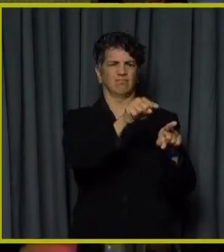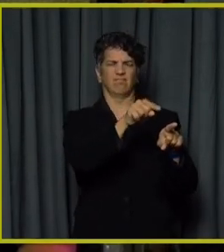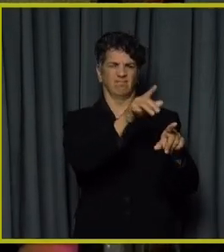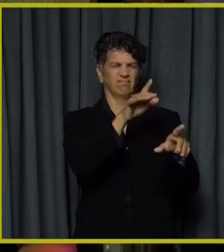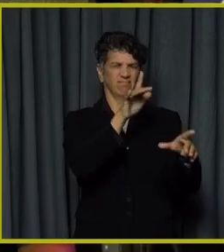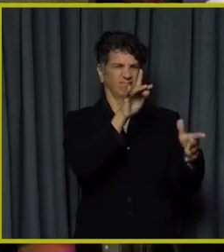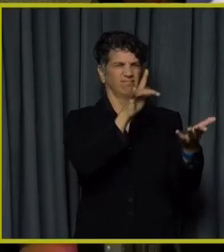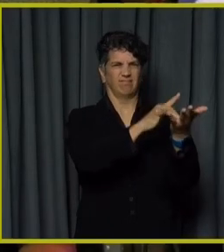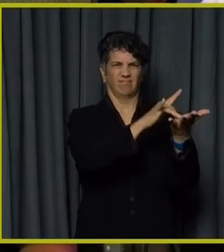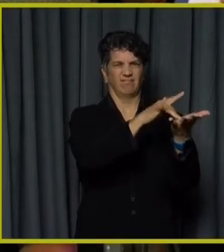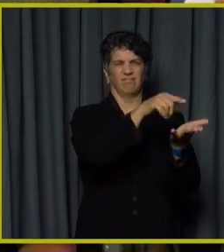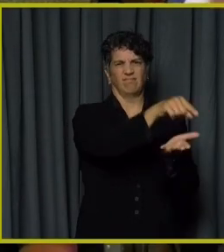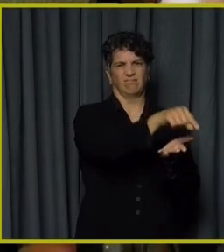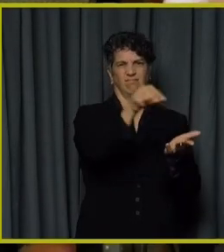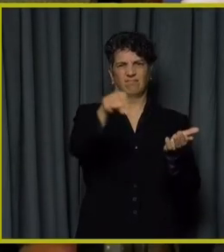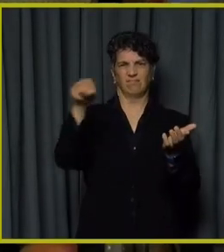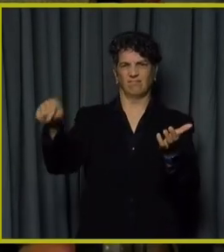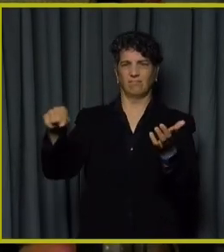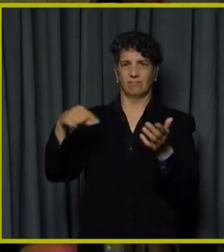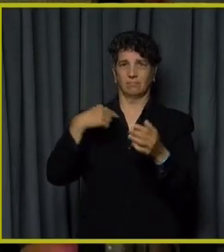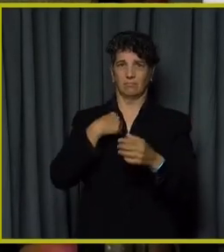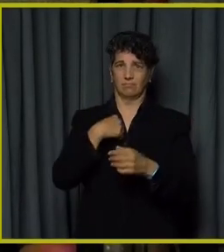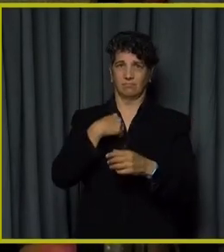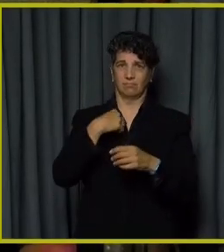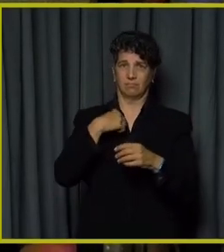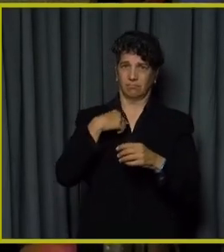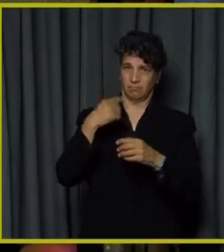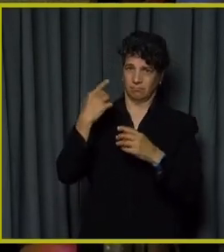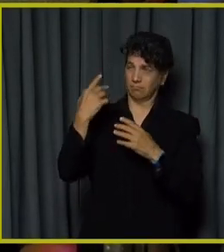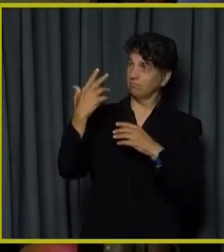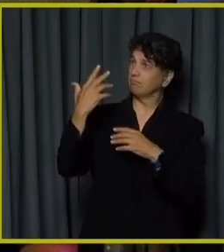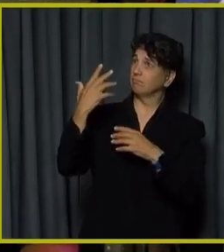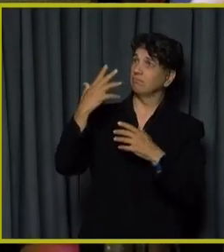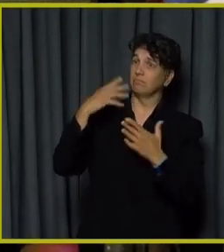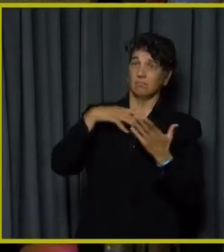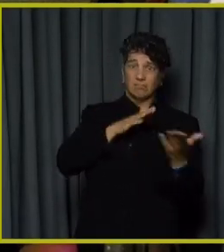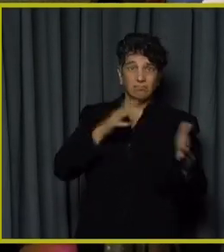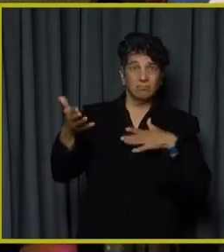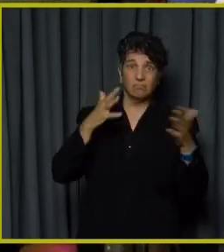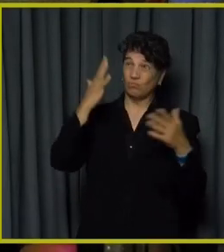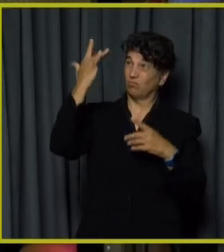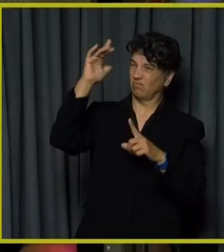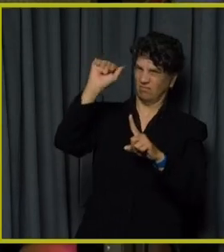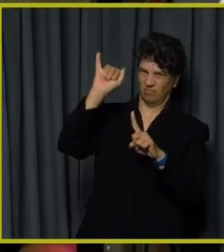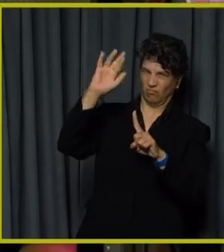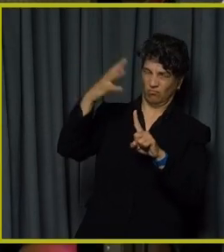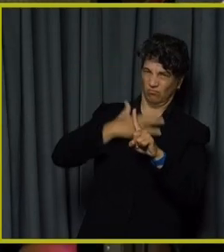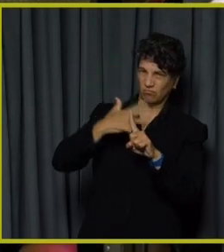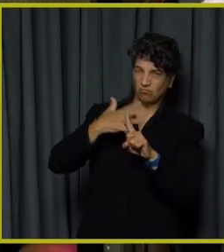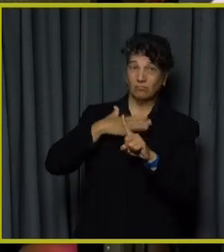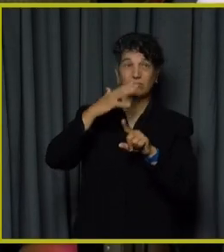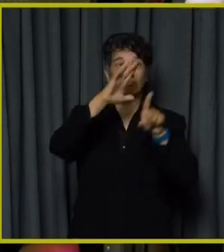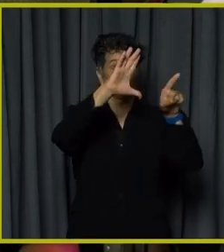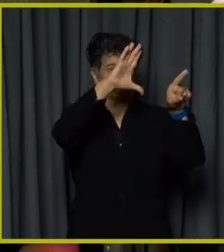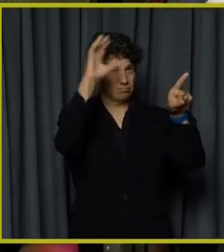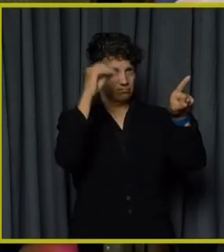We are being killed by air, with the concrete batch plants. We are being killed by the water with a place called